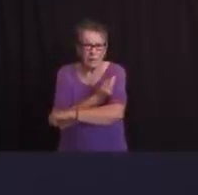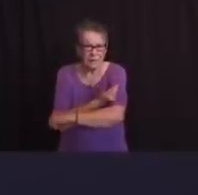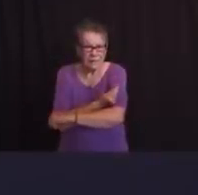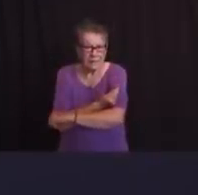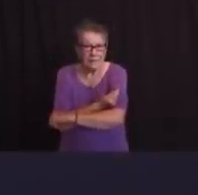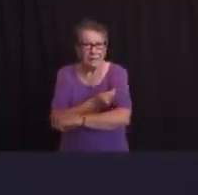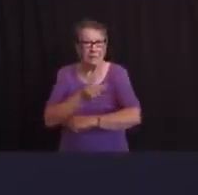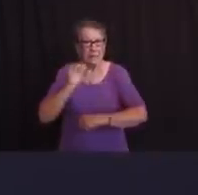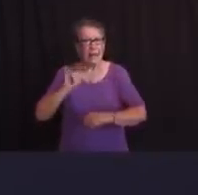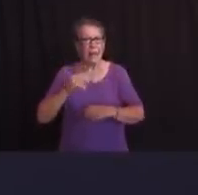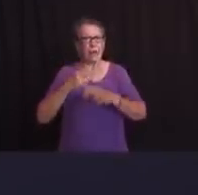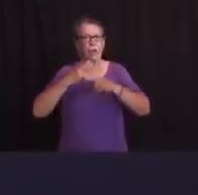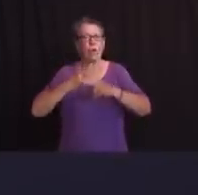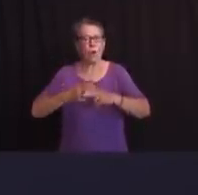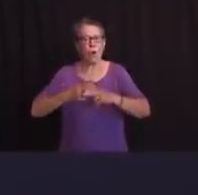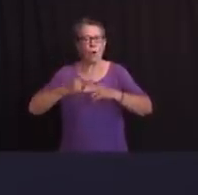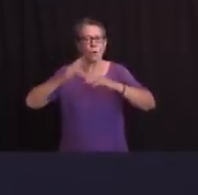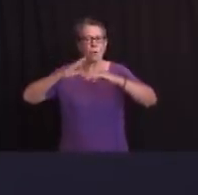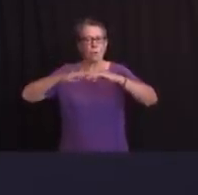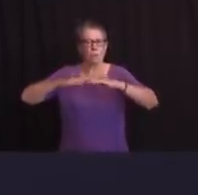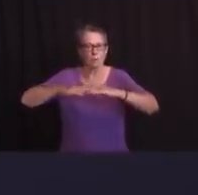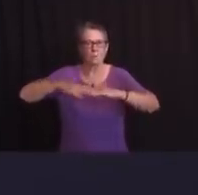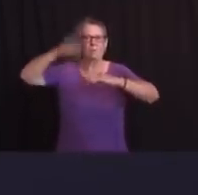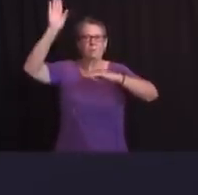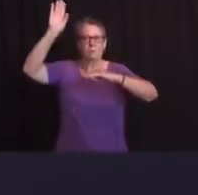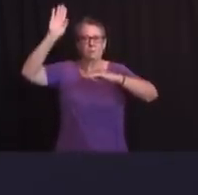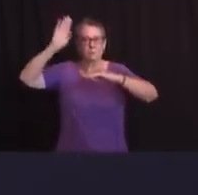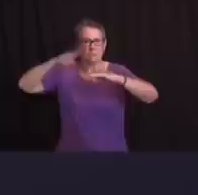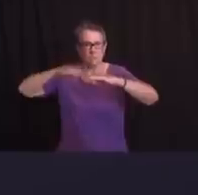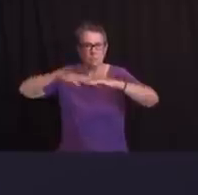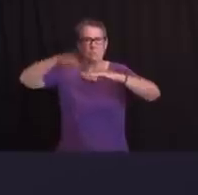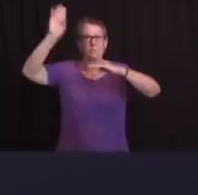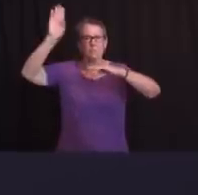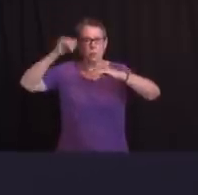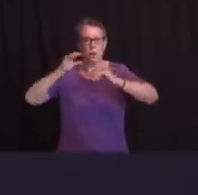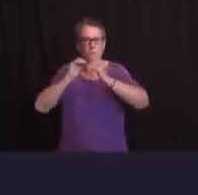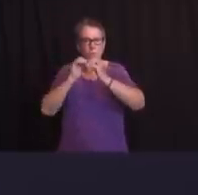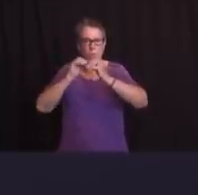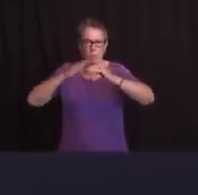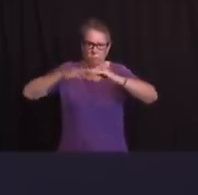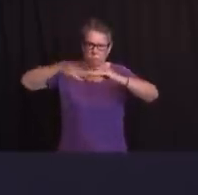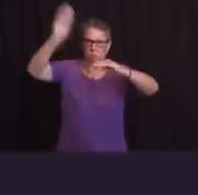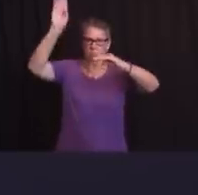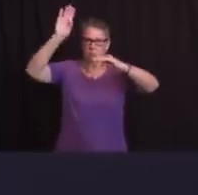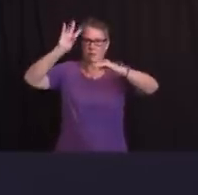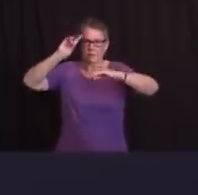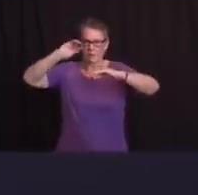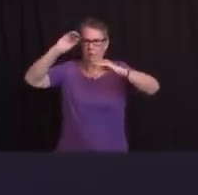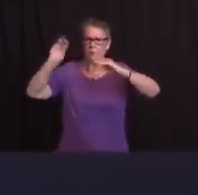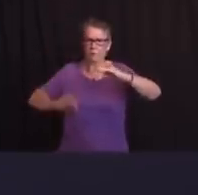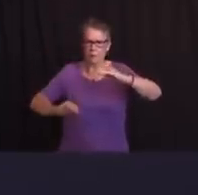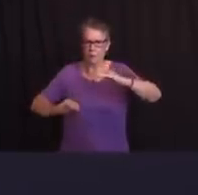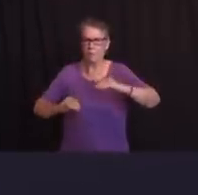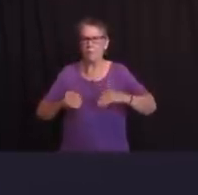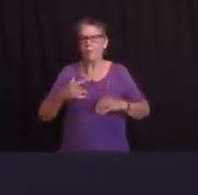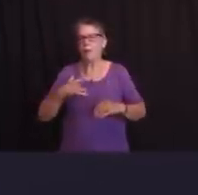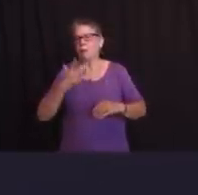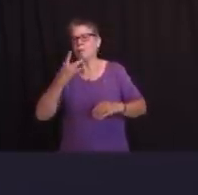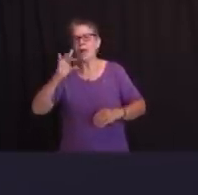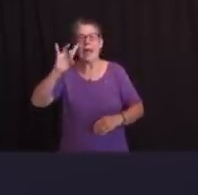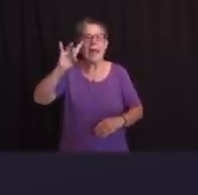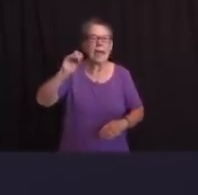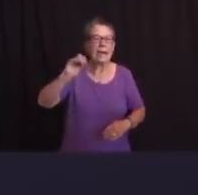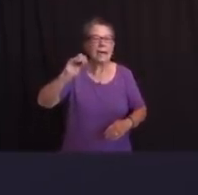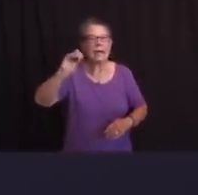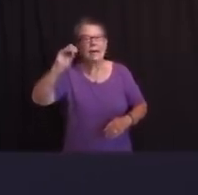our aspirations. We want to keep going, and I think we've kind of previewed this. We'd really like to get to 80 or 85% of everybody. That really